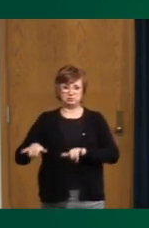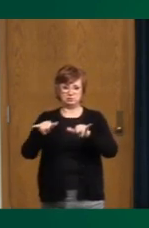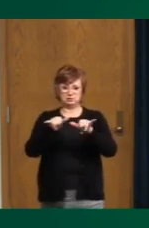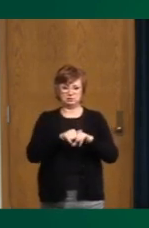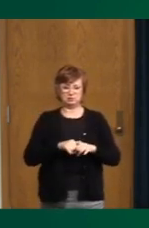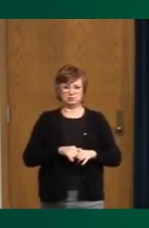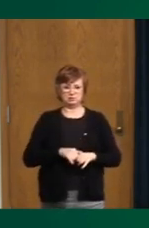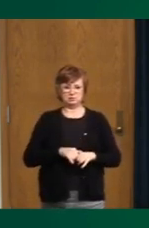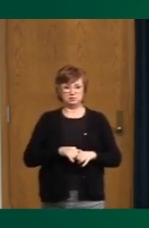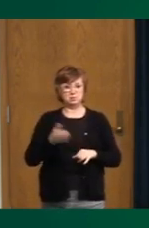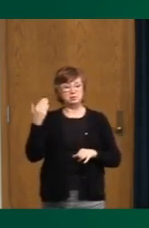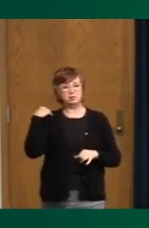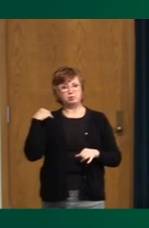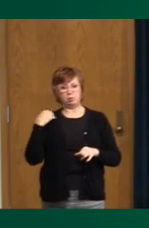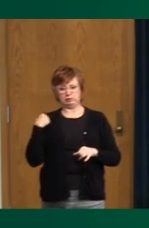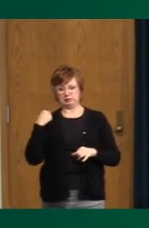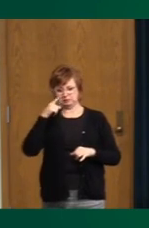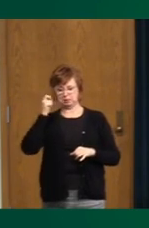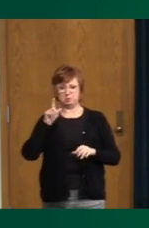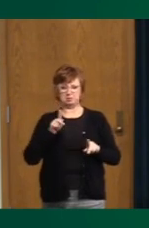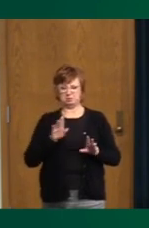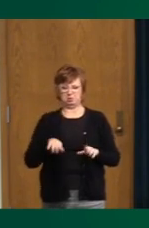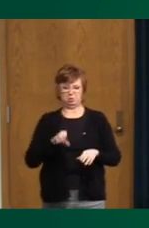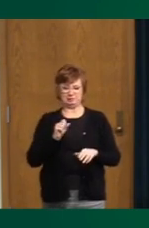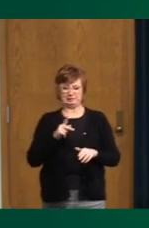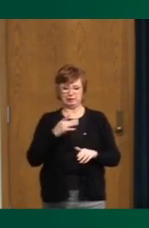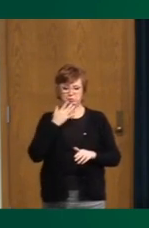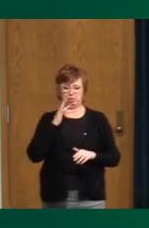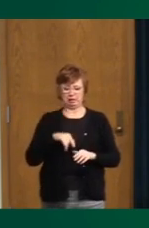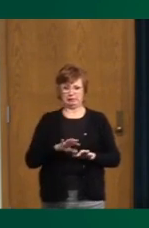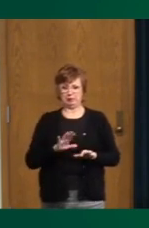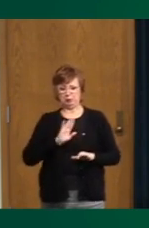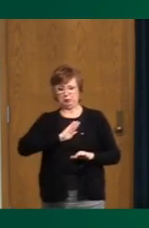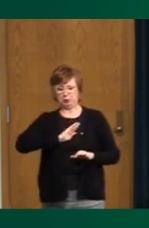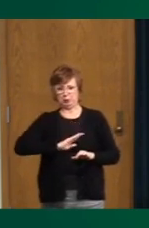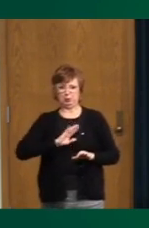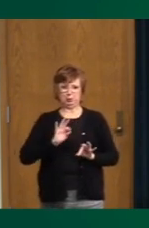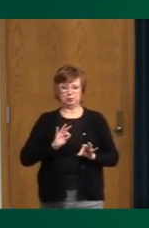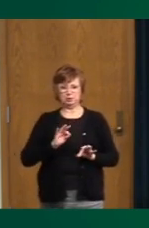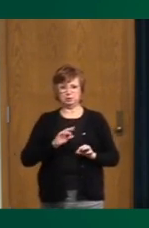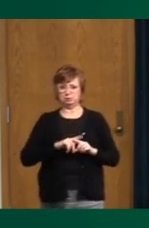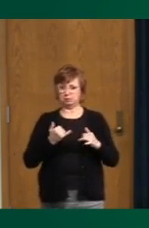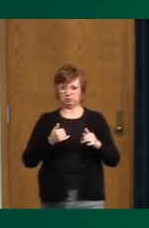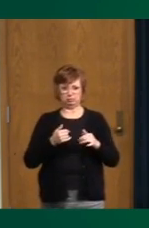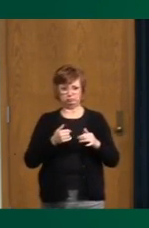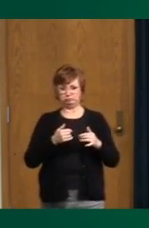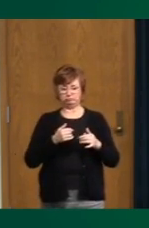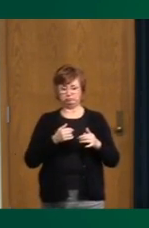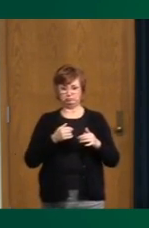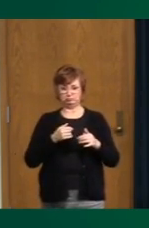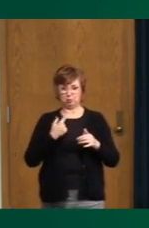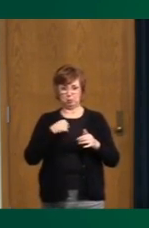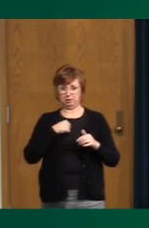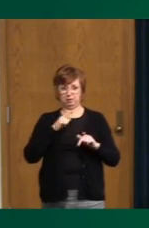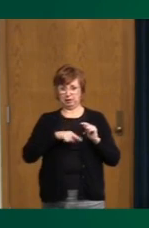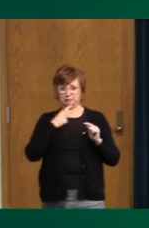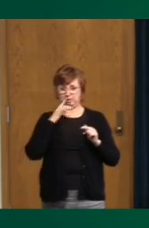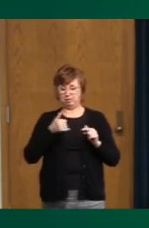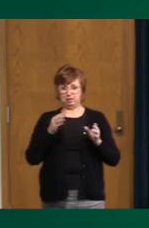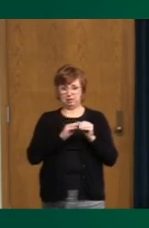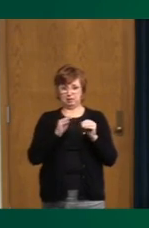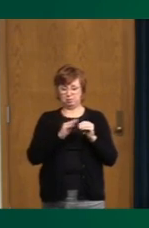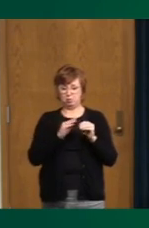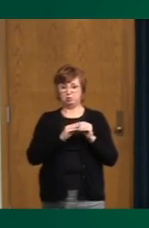in Saskatchewan is now over with our increasing hospitalization and death rates, so that is no longer a tenable argument. Having said